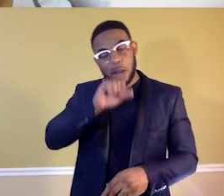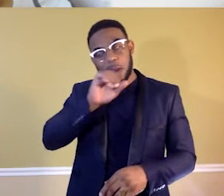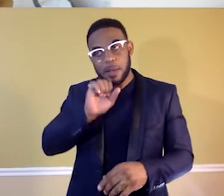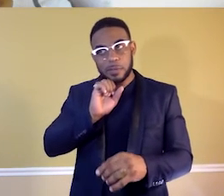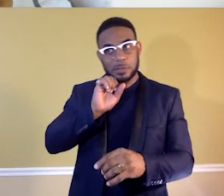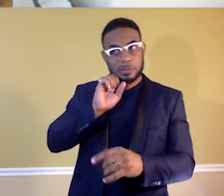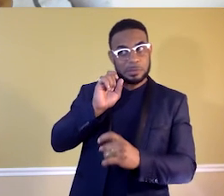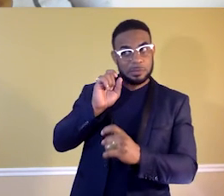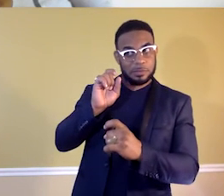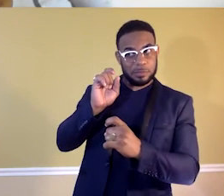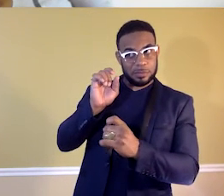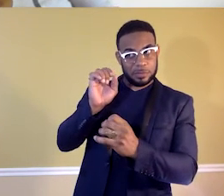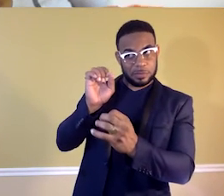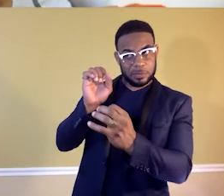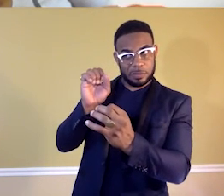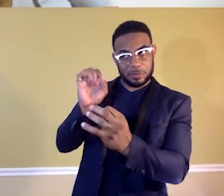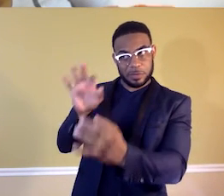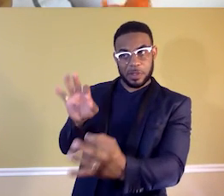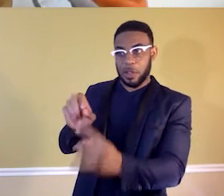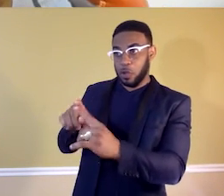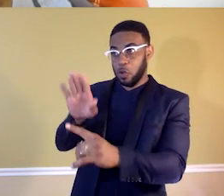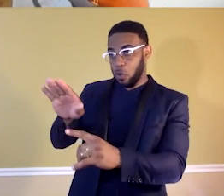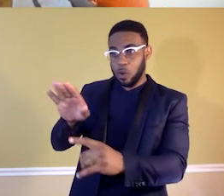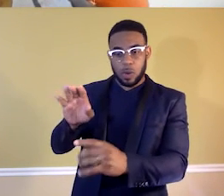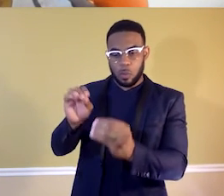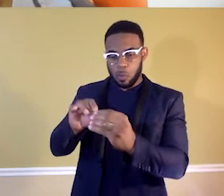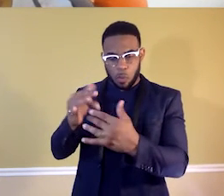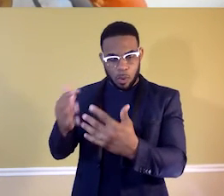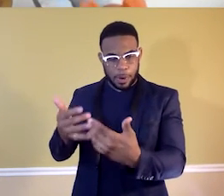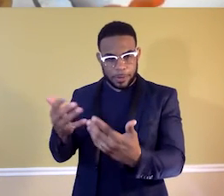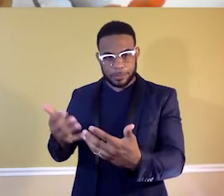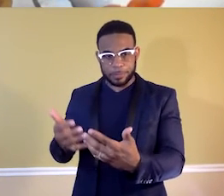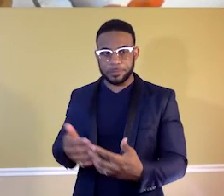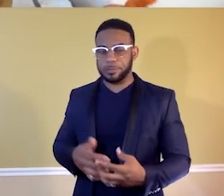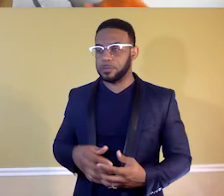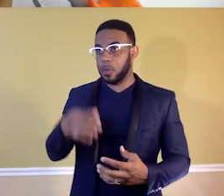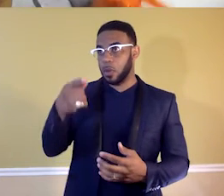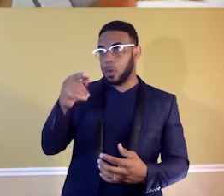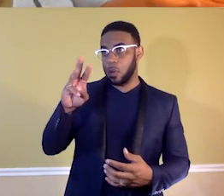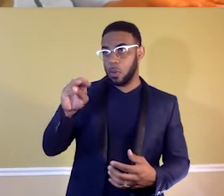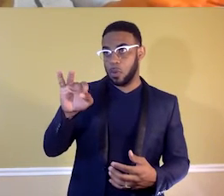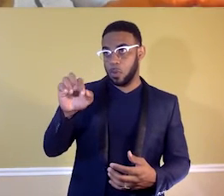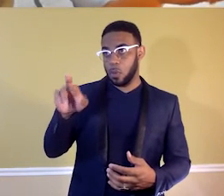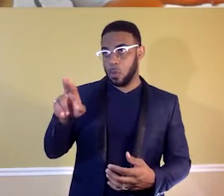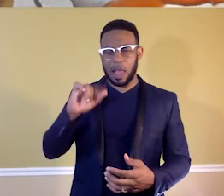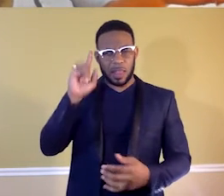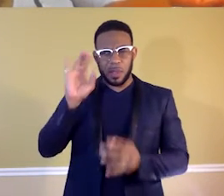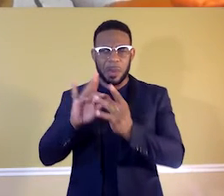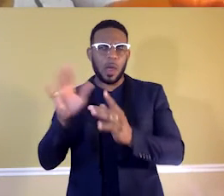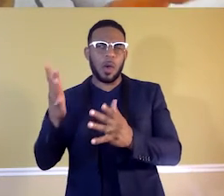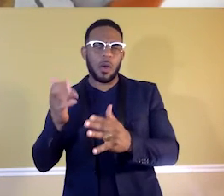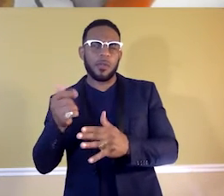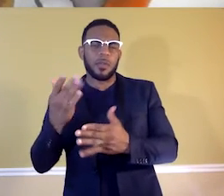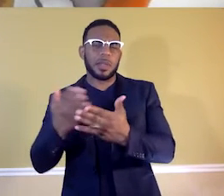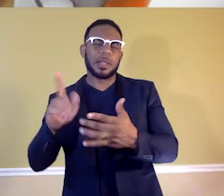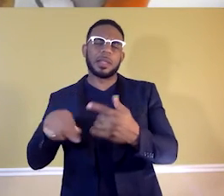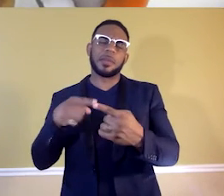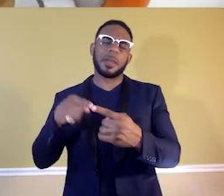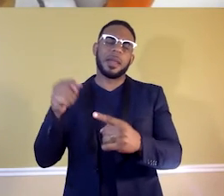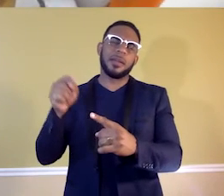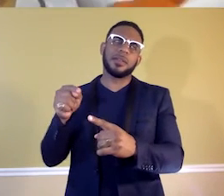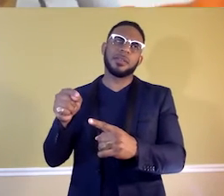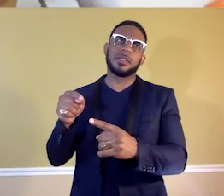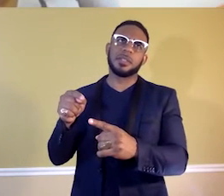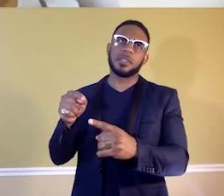to contribute to Grimoire. I think you mentioned already a couple of things